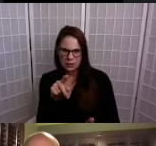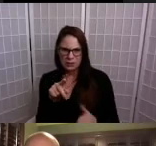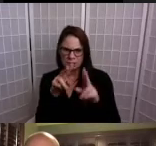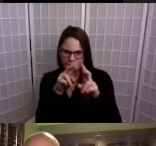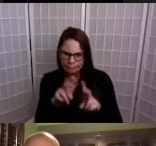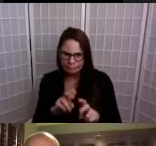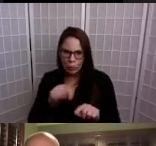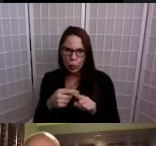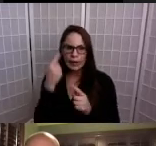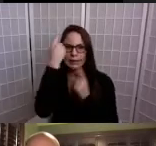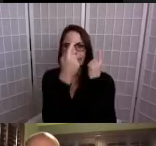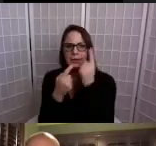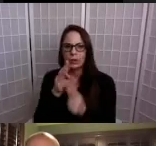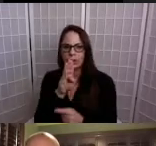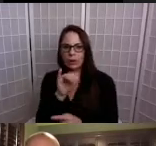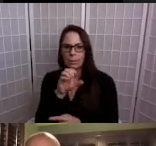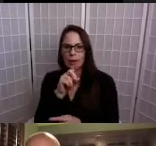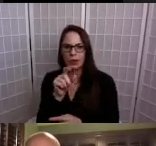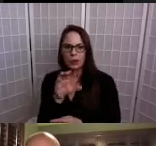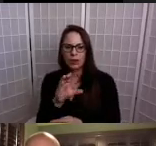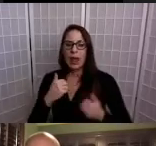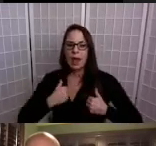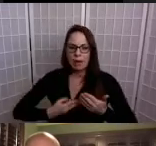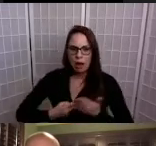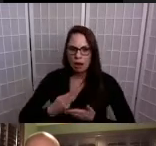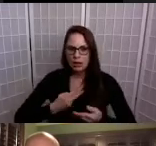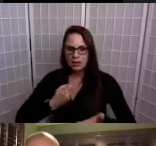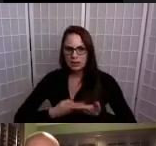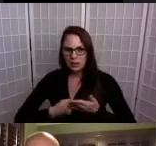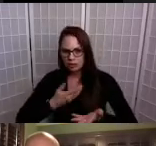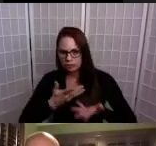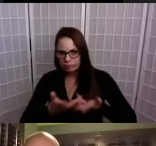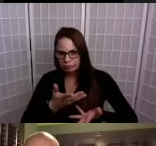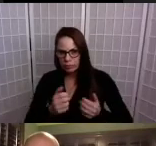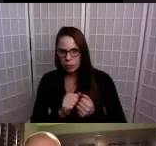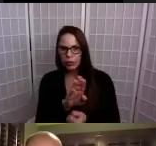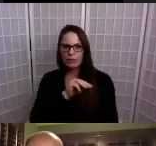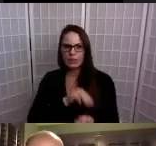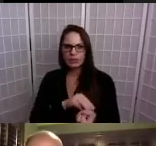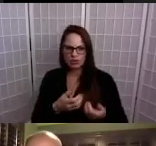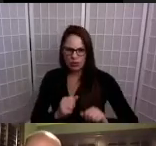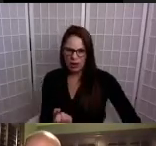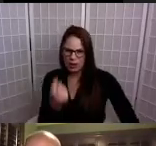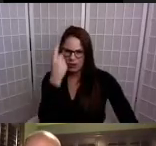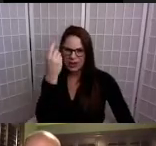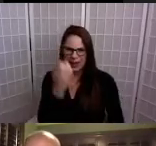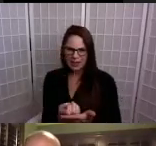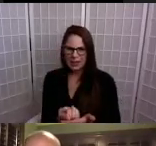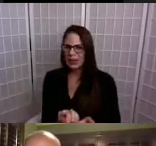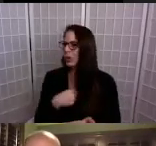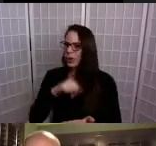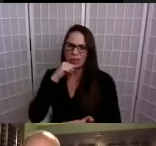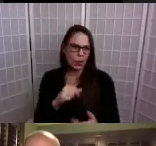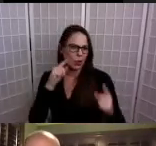a biologic, and have an honest discussion with your physician. Try to understand the evidence. We don't expect our patients to read